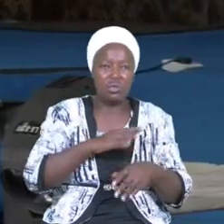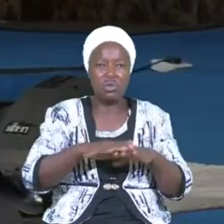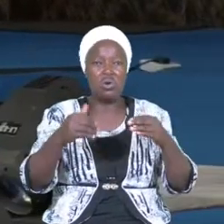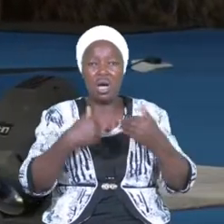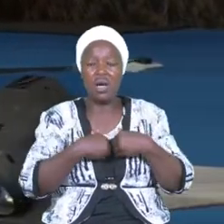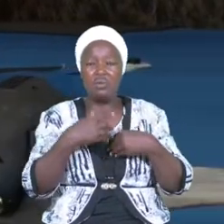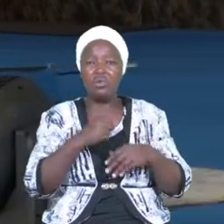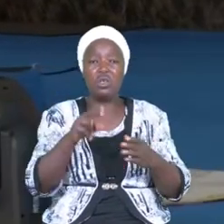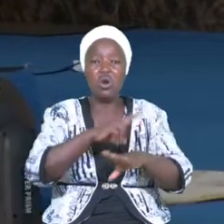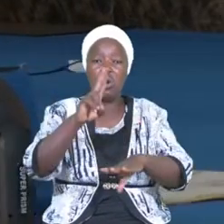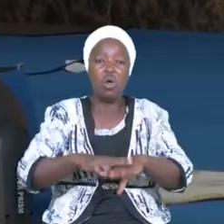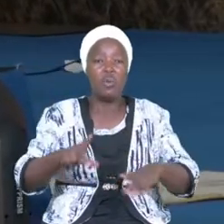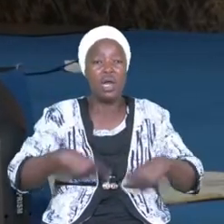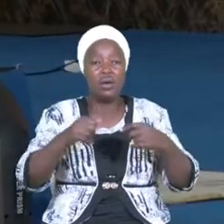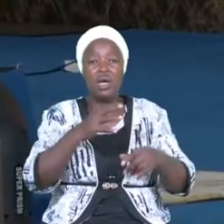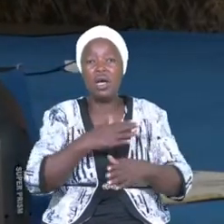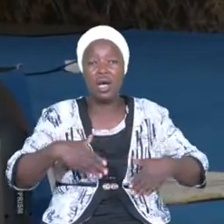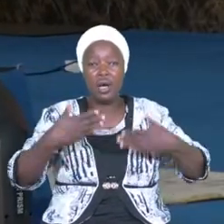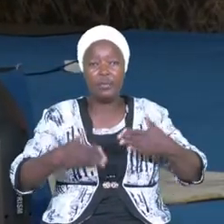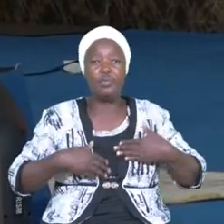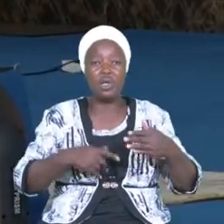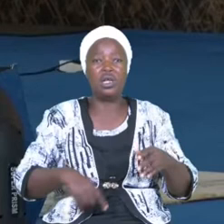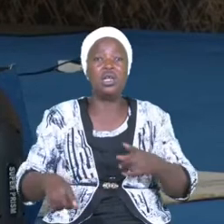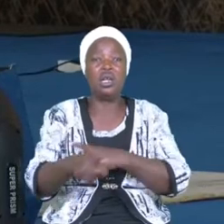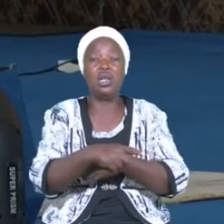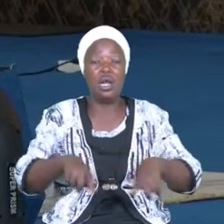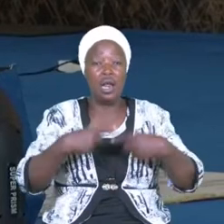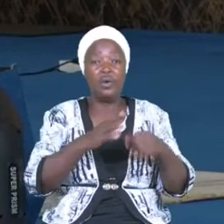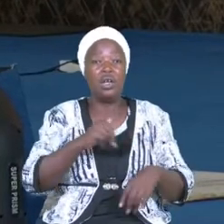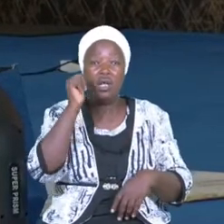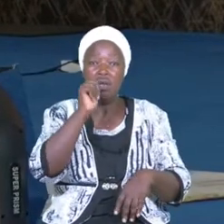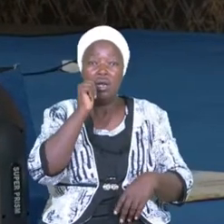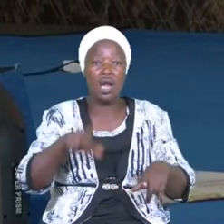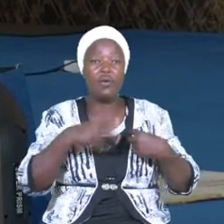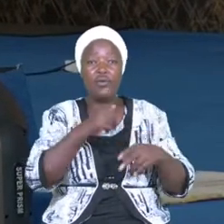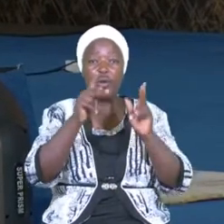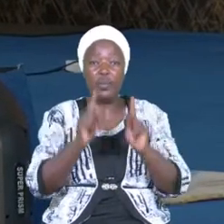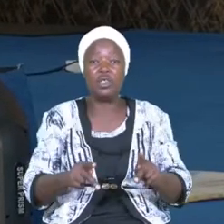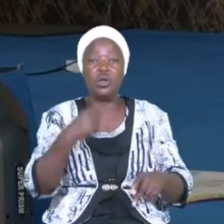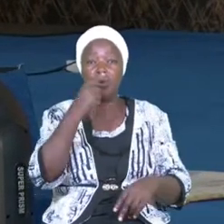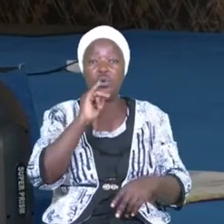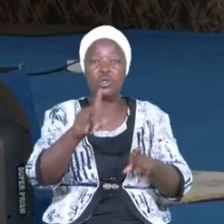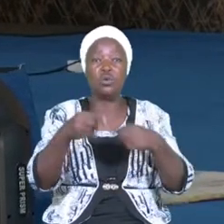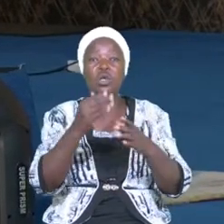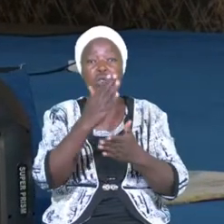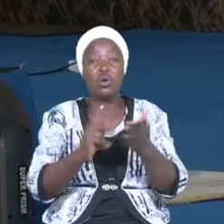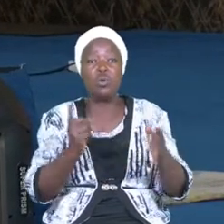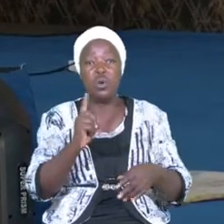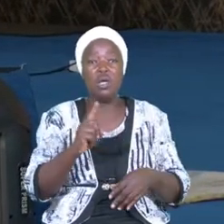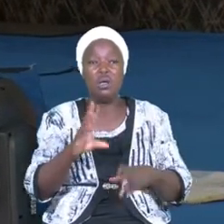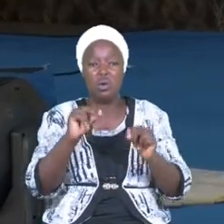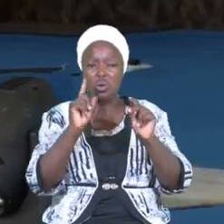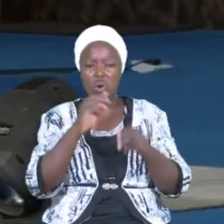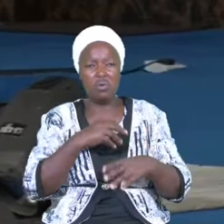life, the happy life, the daily life of a person who is going somewhere. Nobody will contend. But